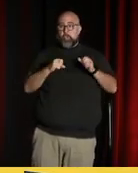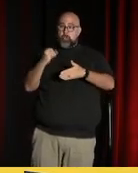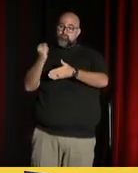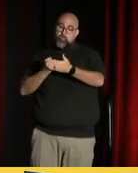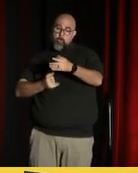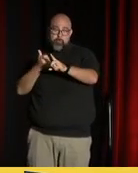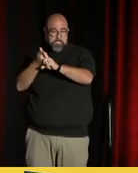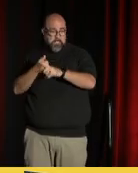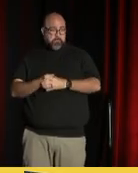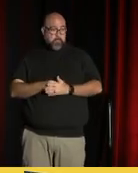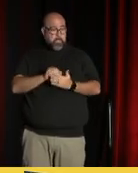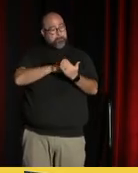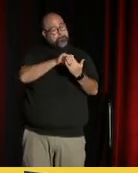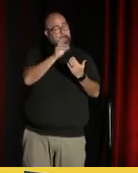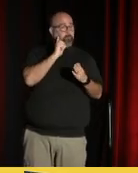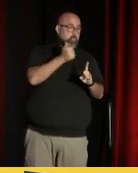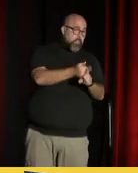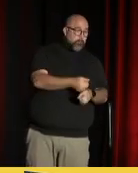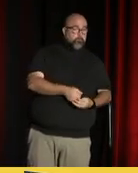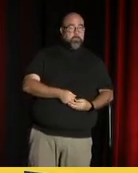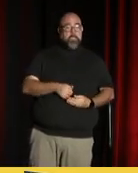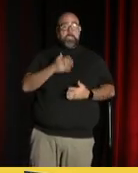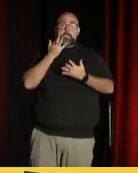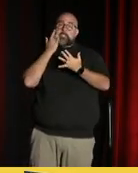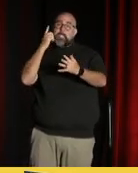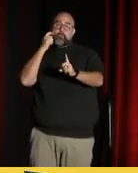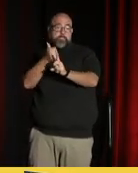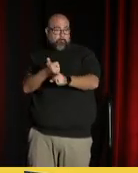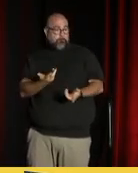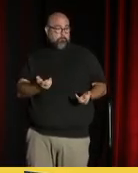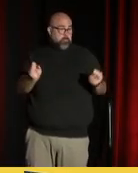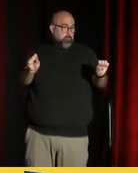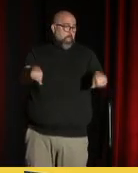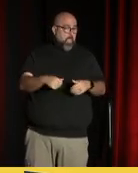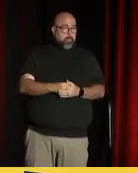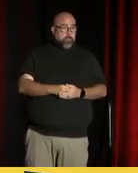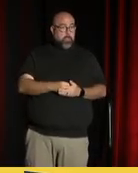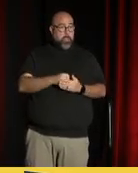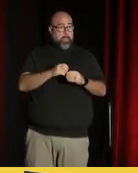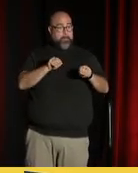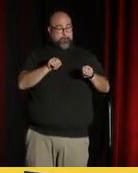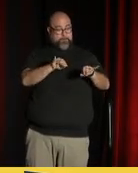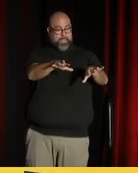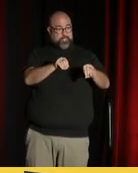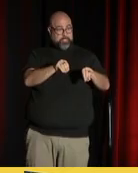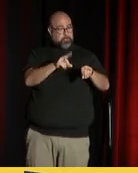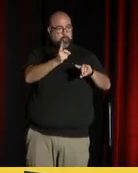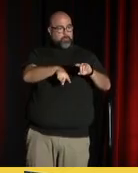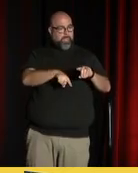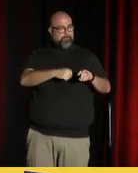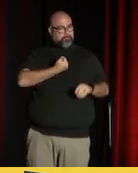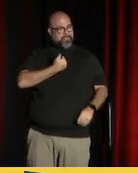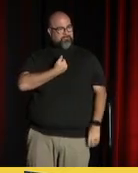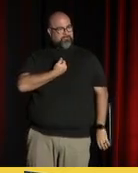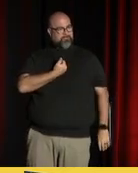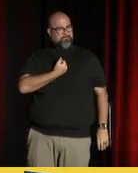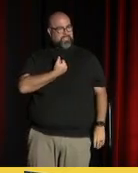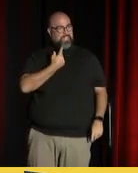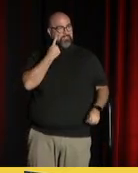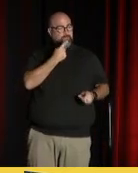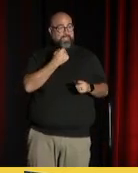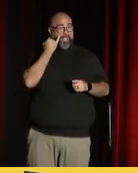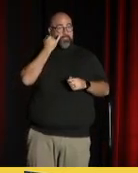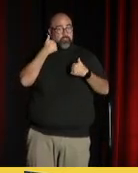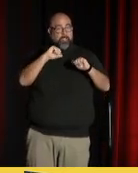for yourself. You can paint for yourself. You can sing for yourself. You cannot do a magic trick for yourself. If you try